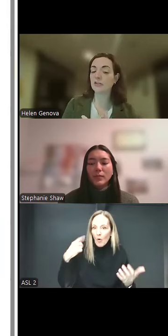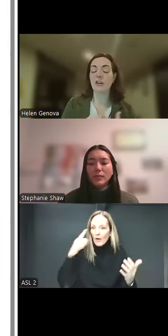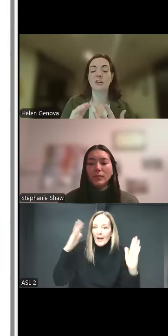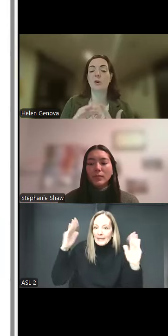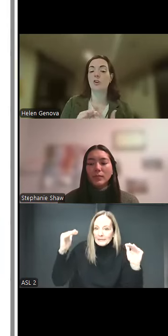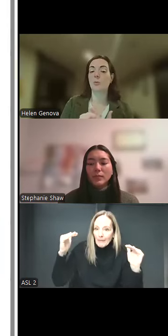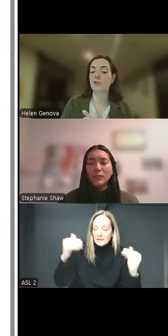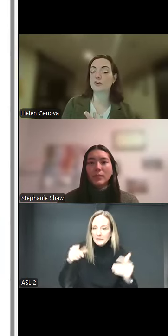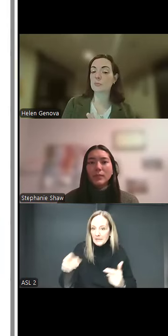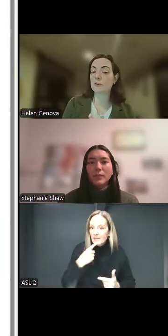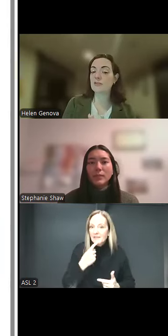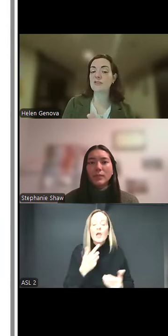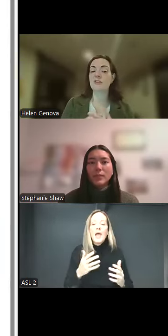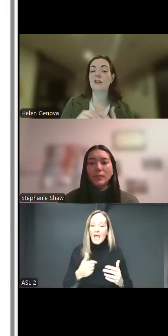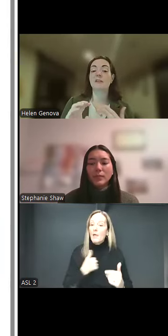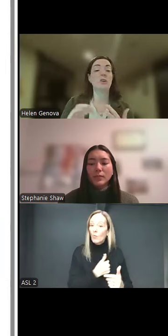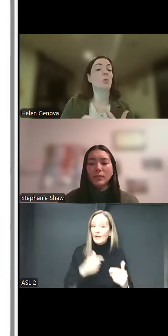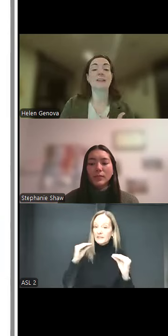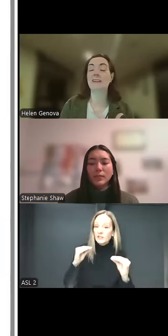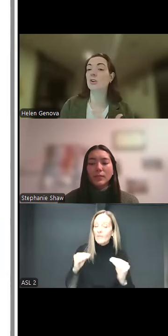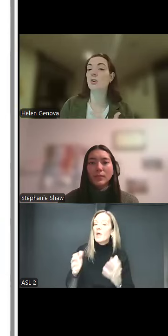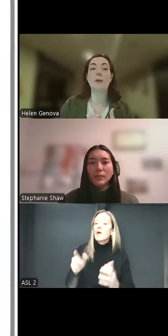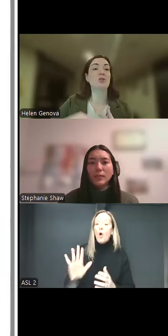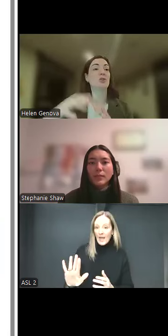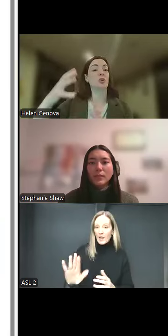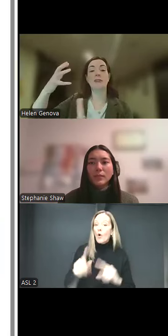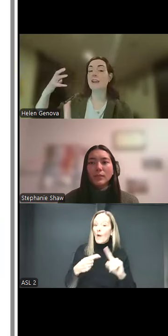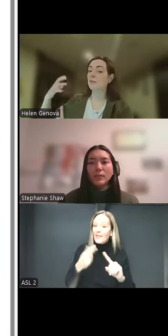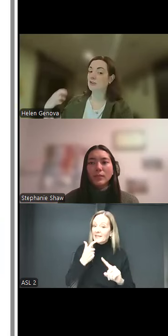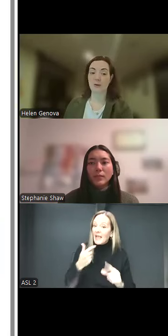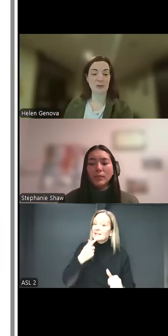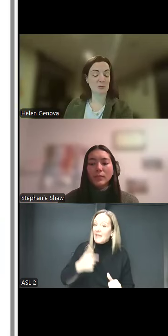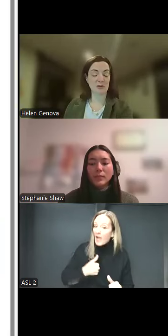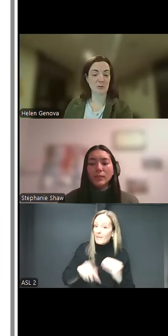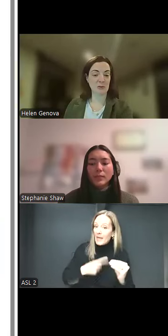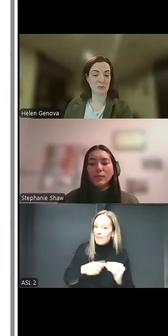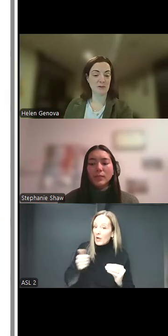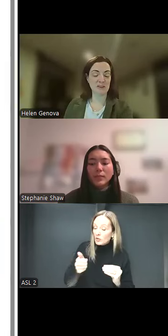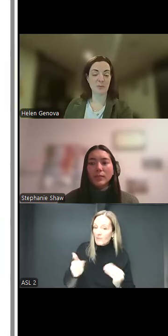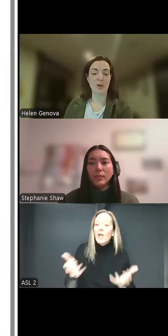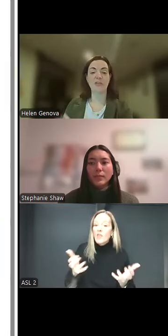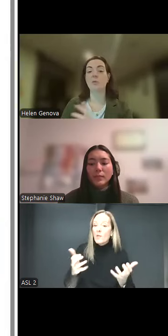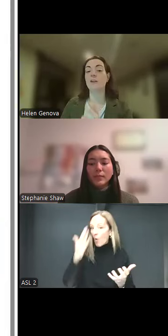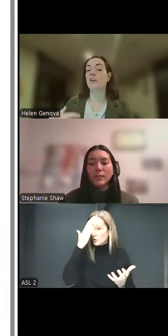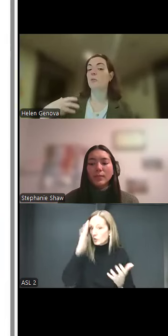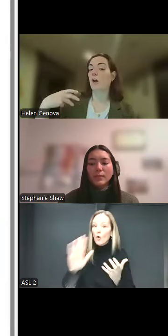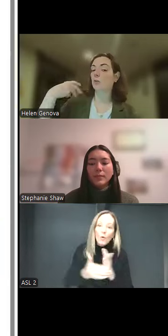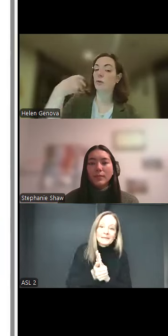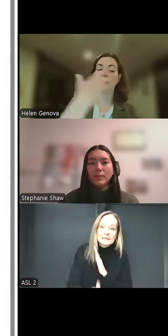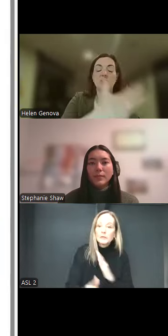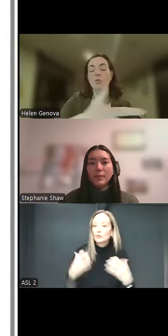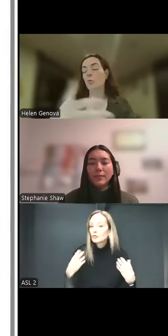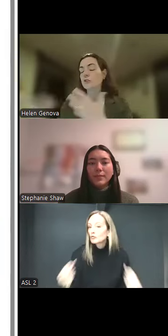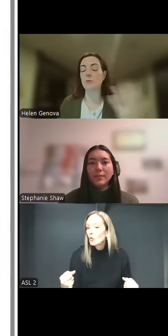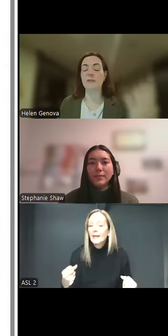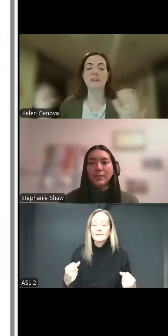your strengths. They want to know about your experiences. They don't want to hear about your negative experience with a previous boss. They want to hear about the